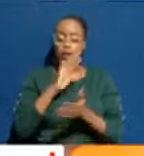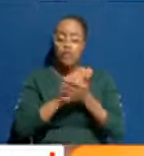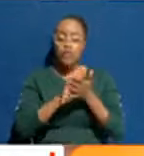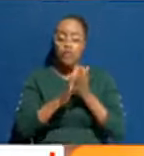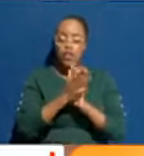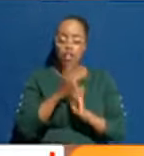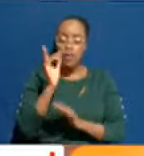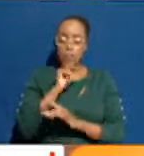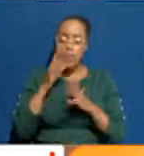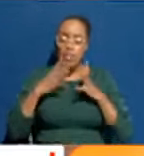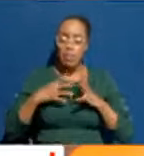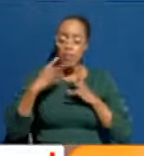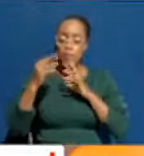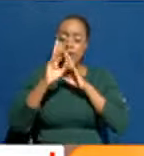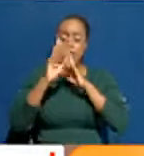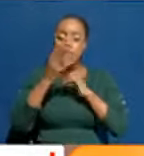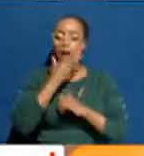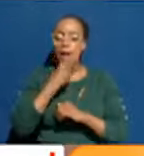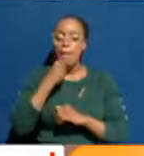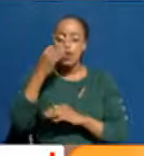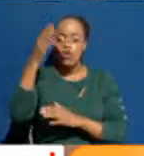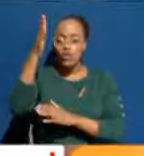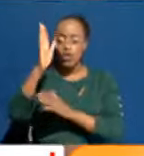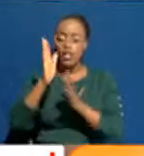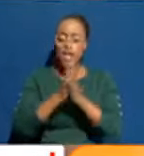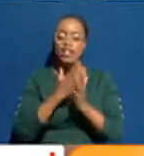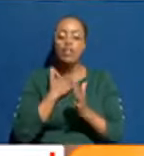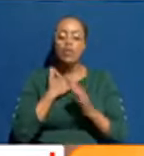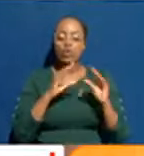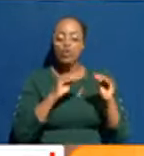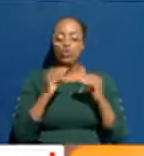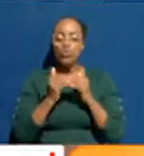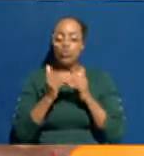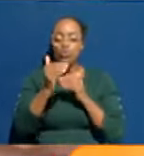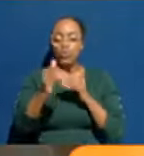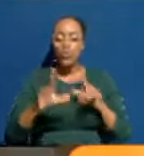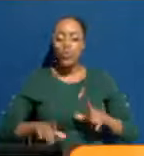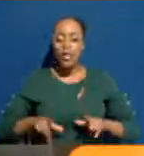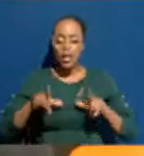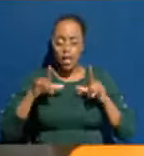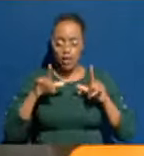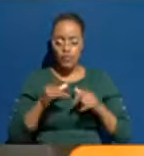his perpetrators as a man of God, and he desires to move forward with his life.